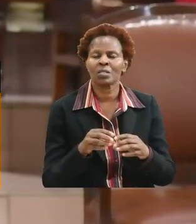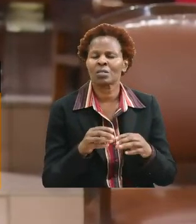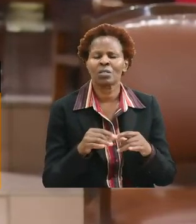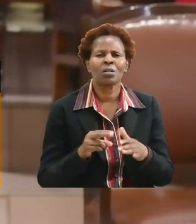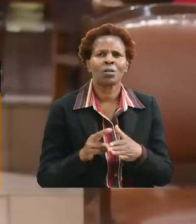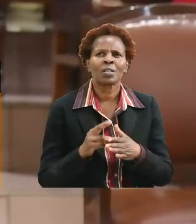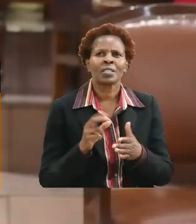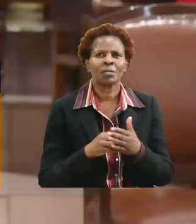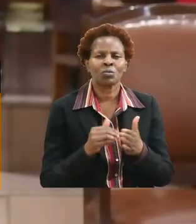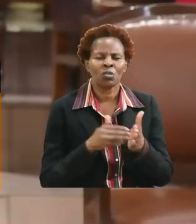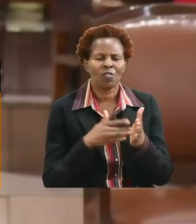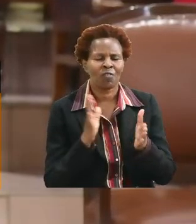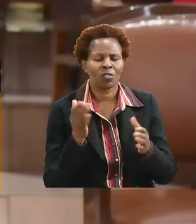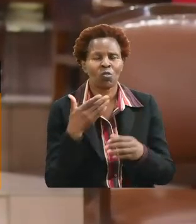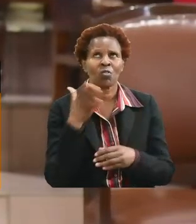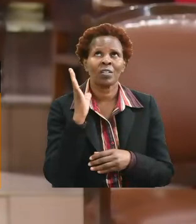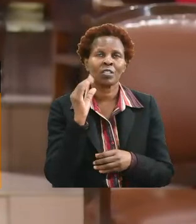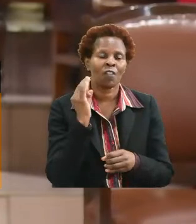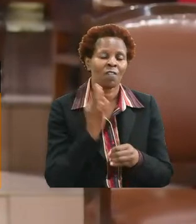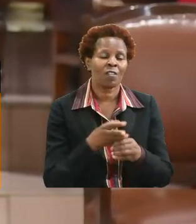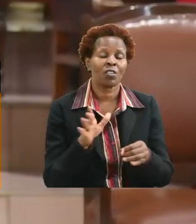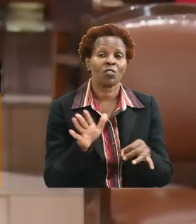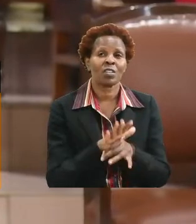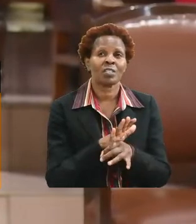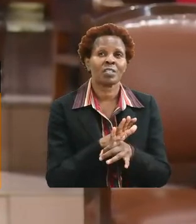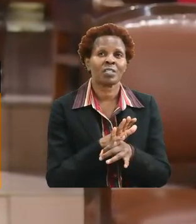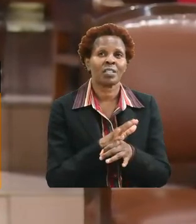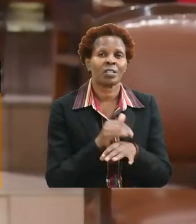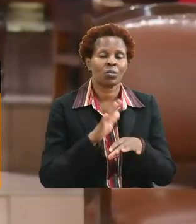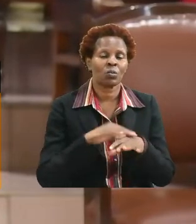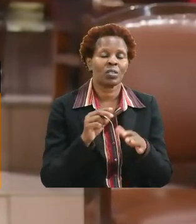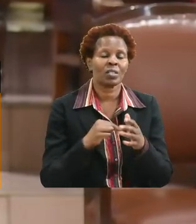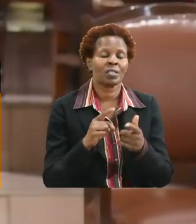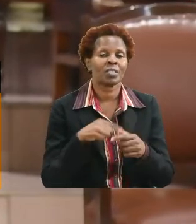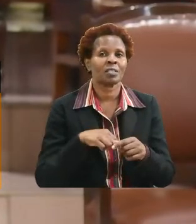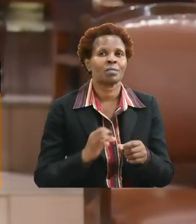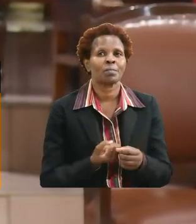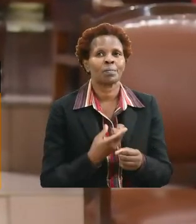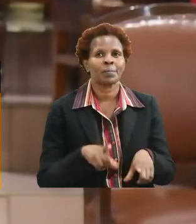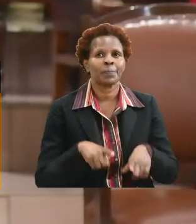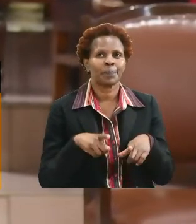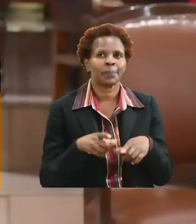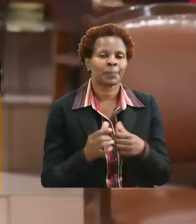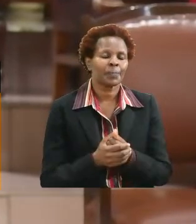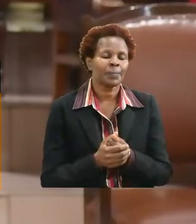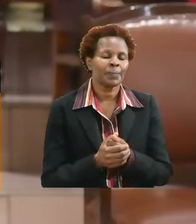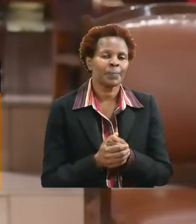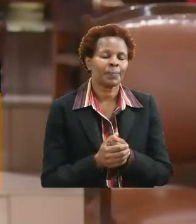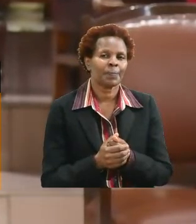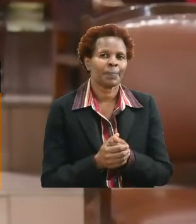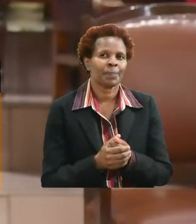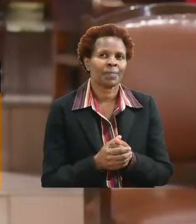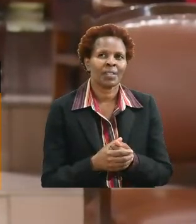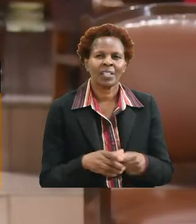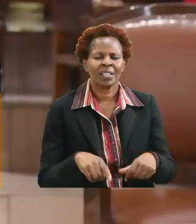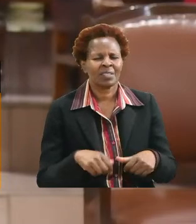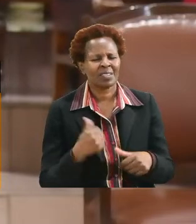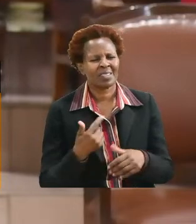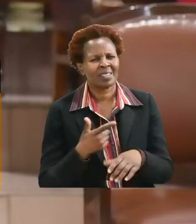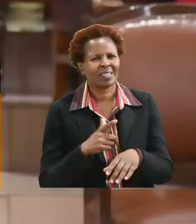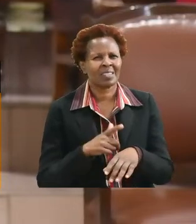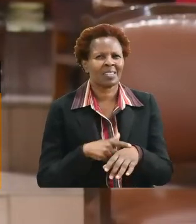reflect on the faithfulness of God and of his goodness in our lives. Life sometimes